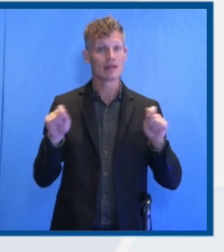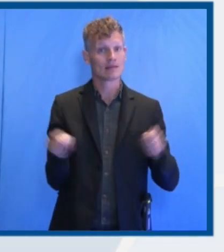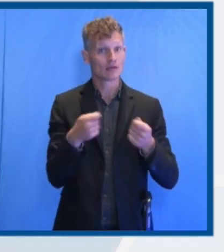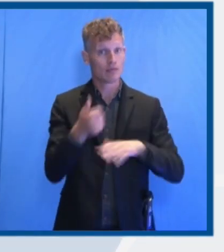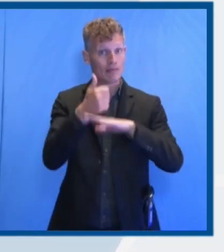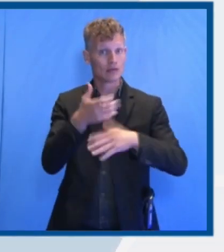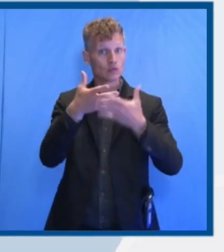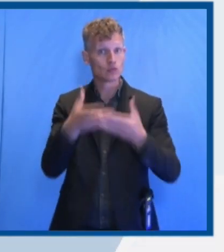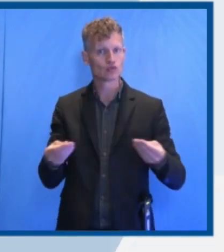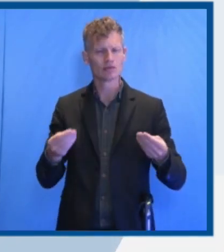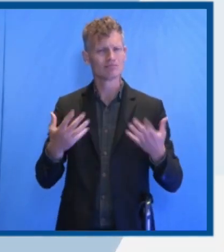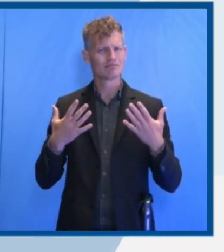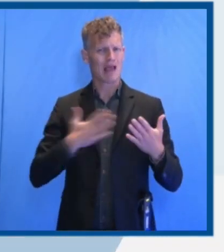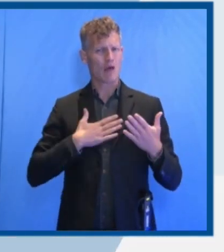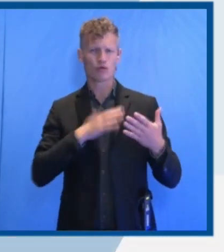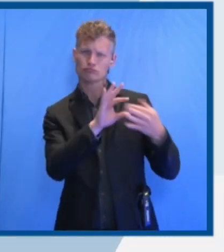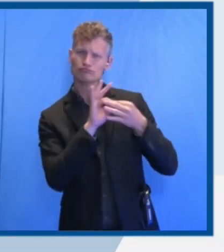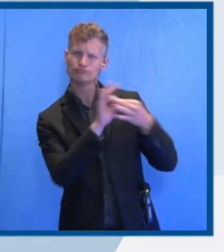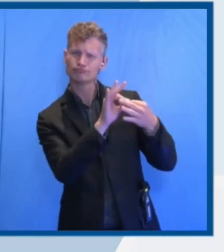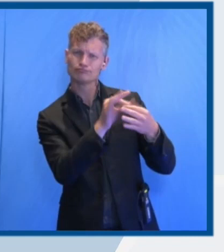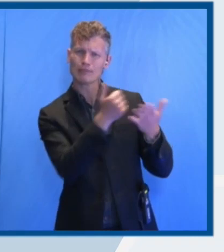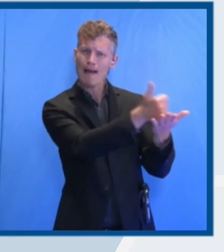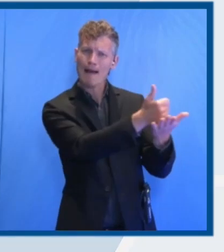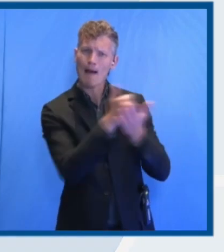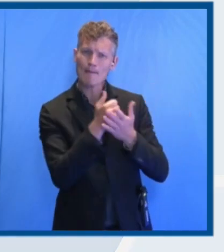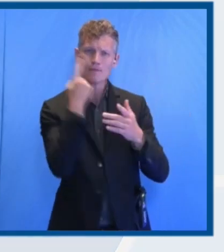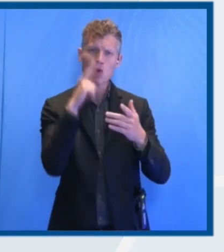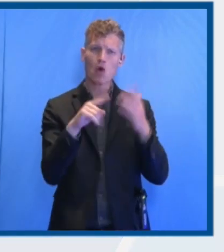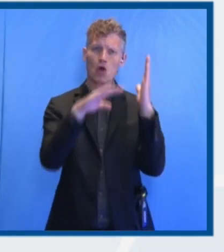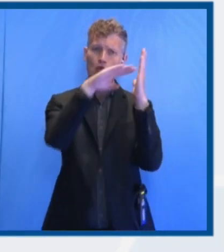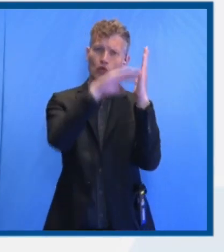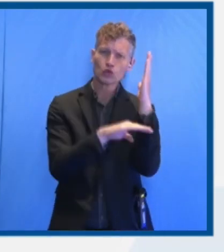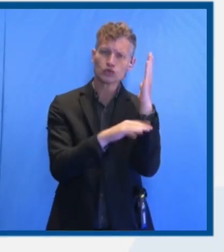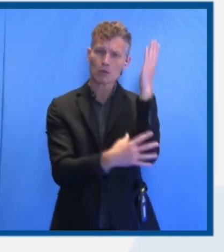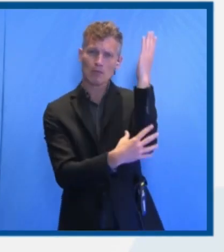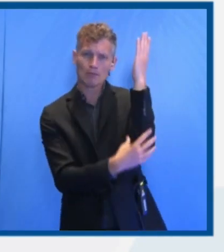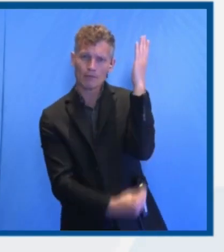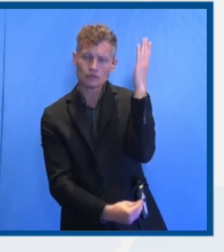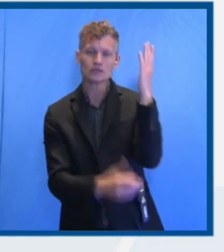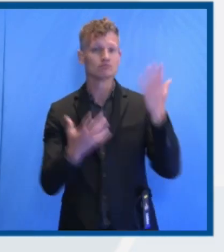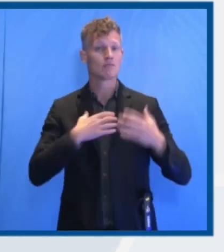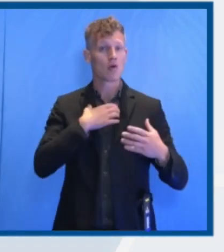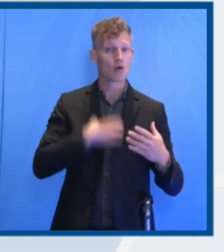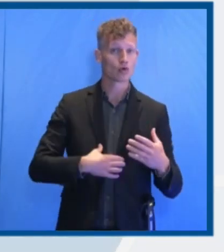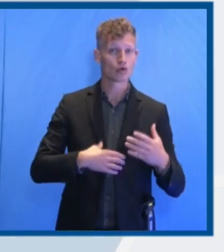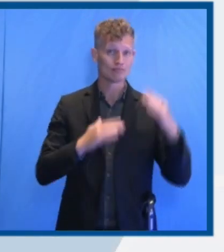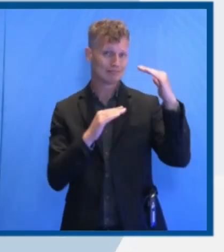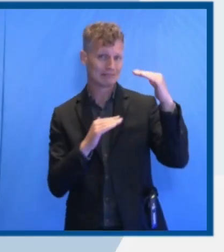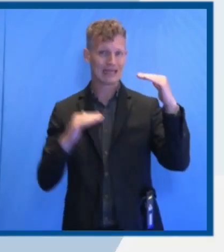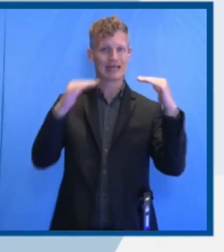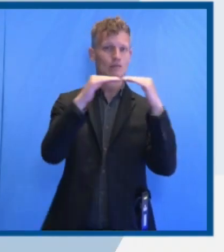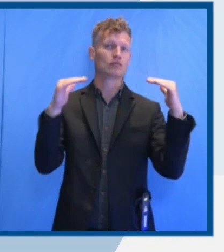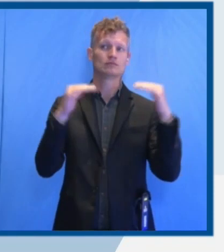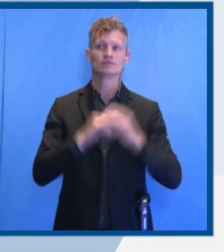strongest allies in the fight to reduce poverty, hunger, and inequality. What we